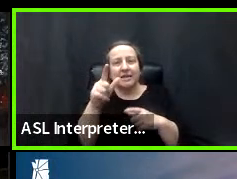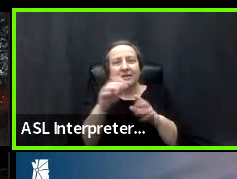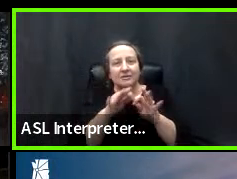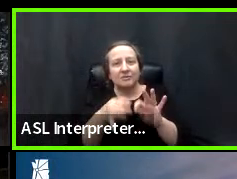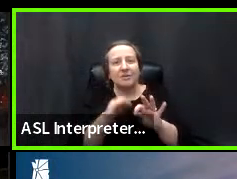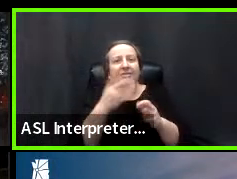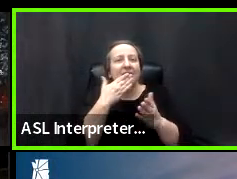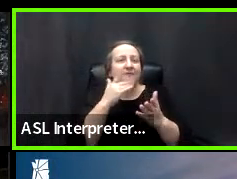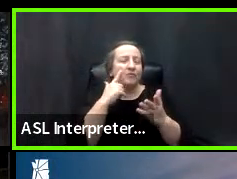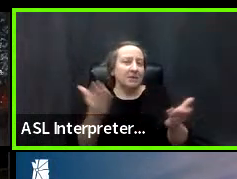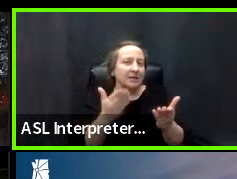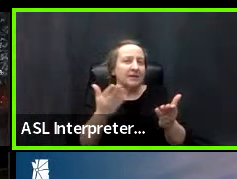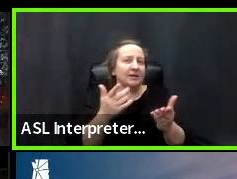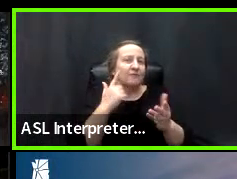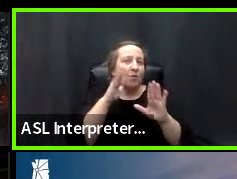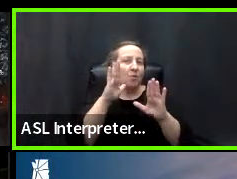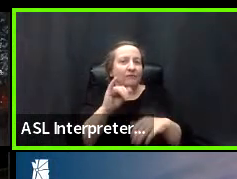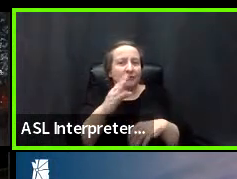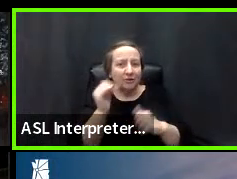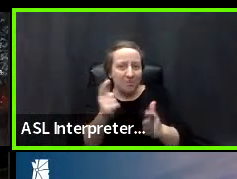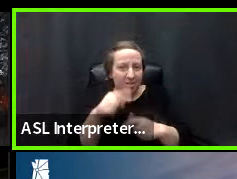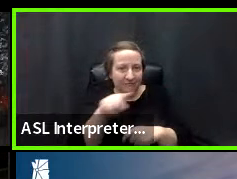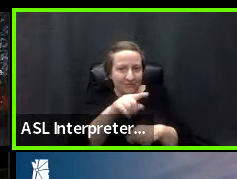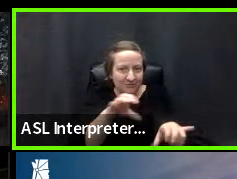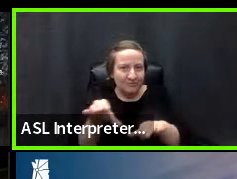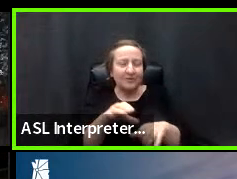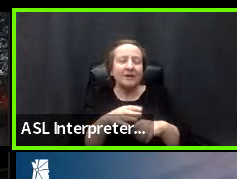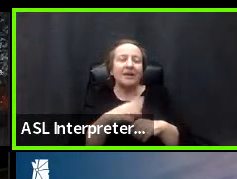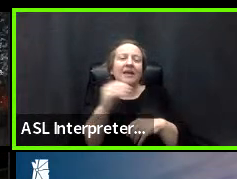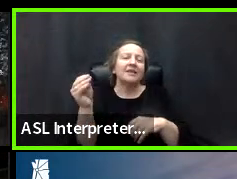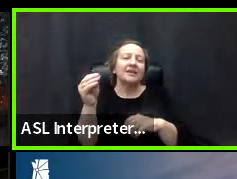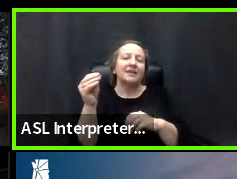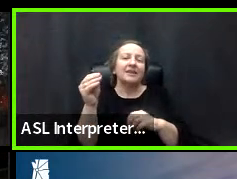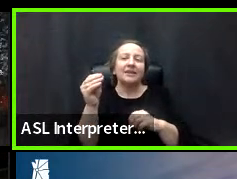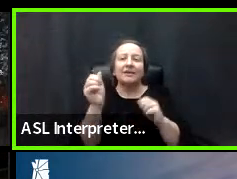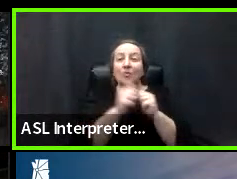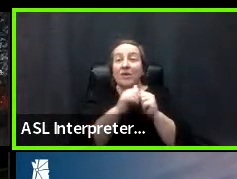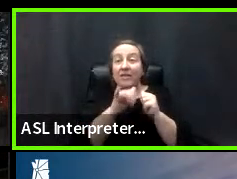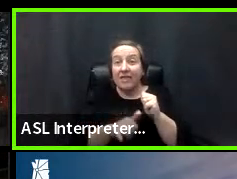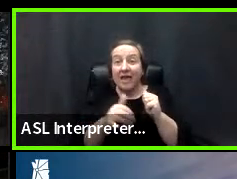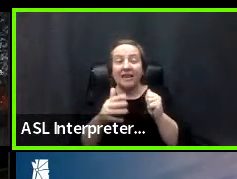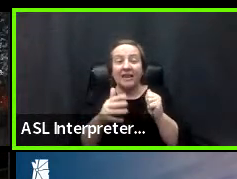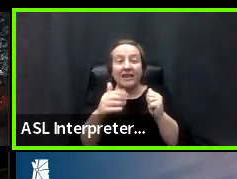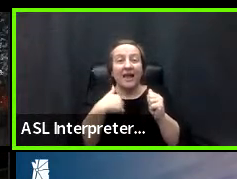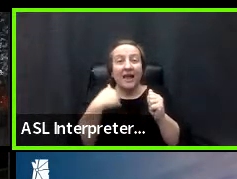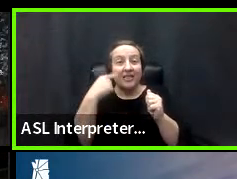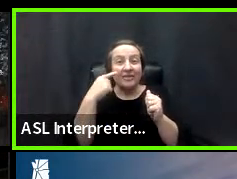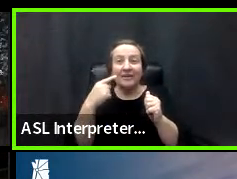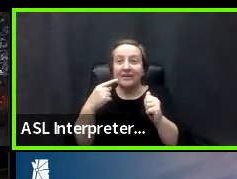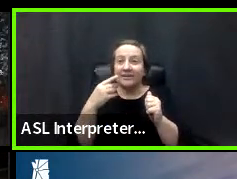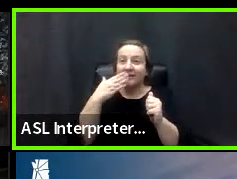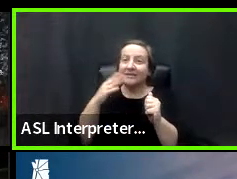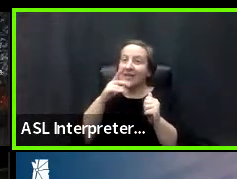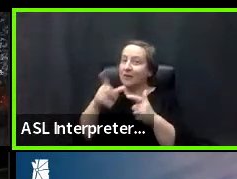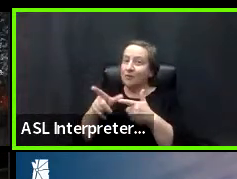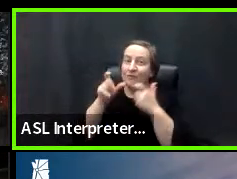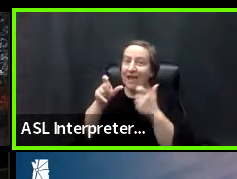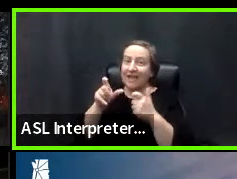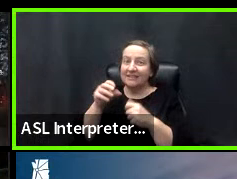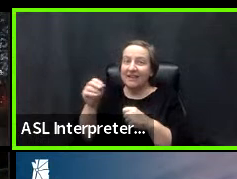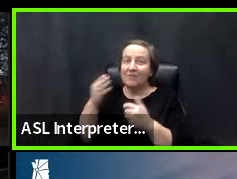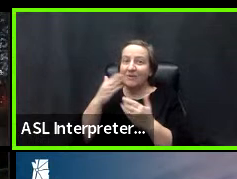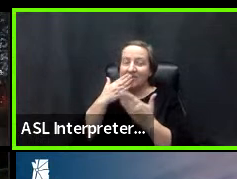the wonderful job that you all do. And with that, I think well, be not too fast, and want